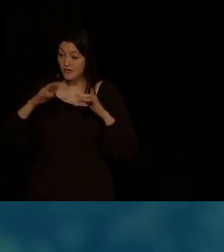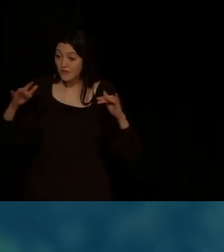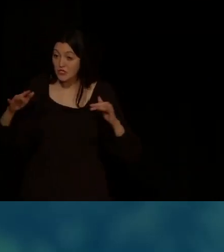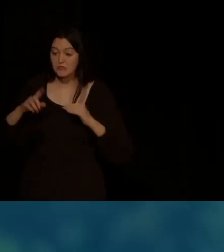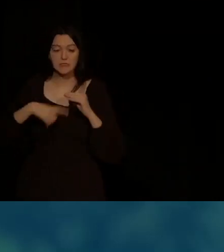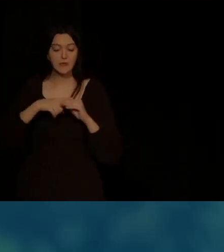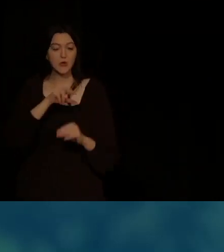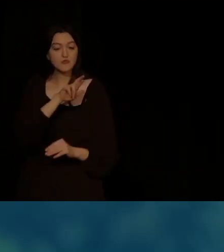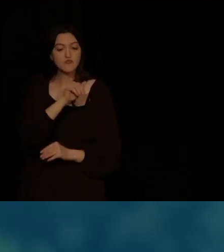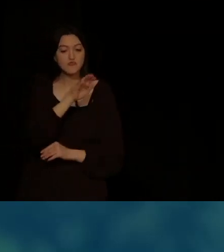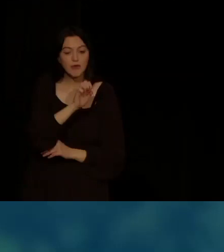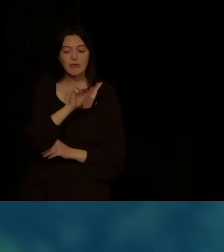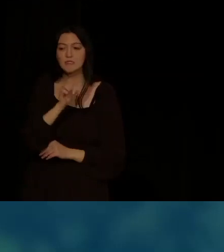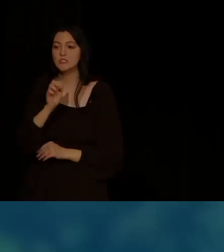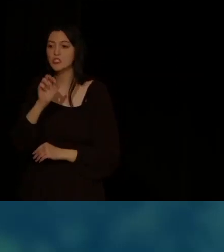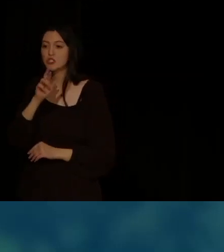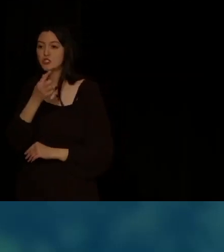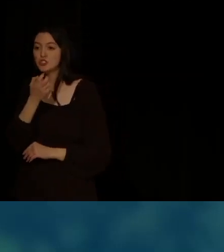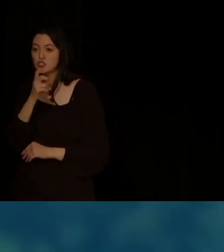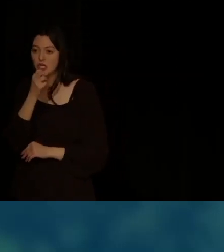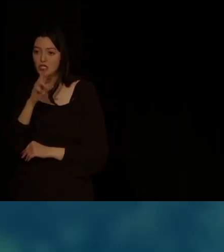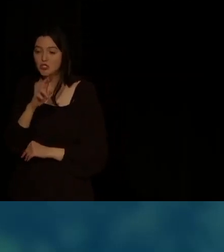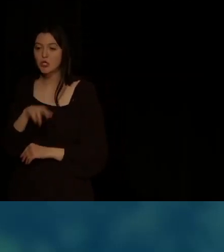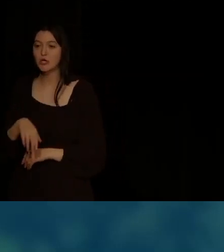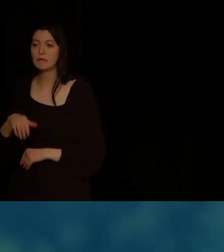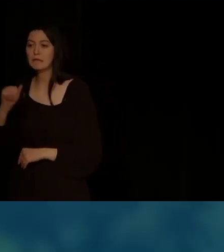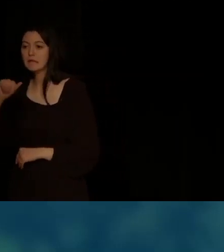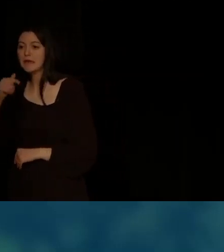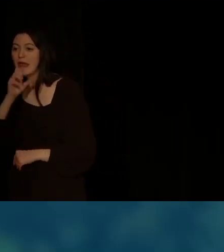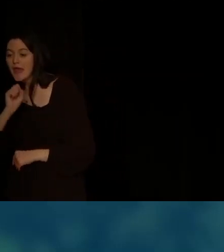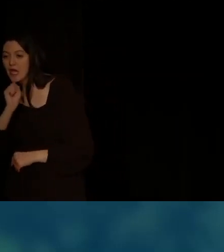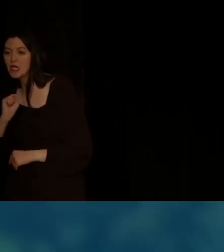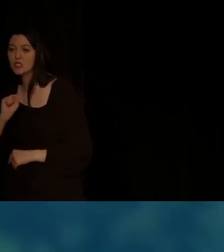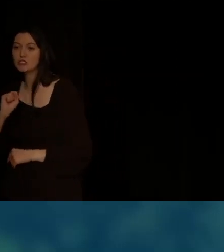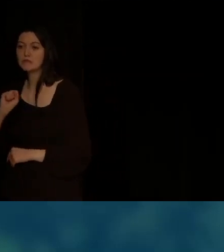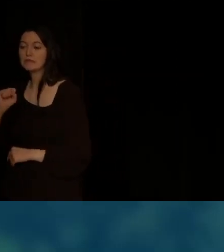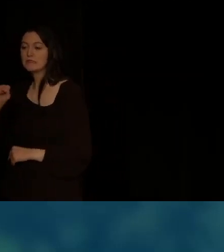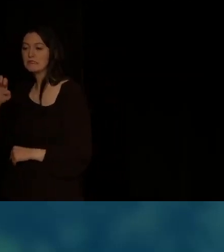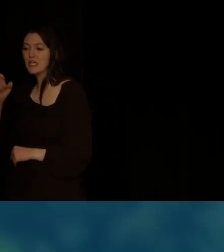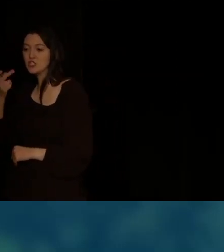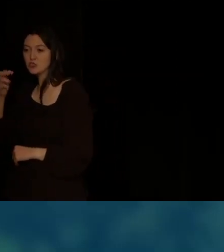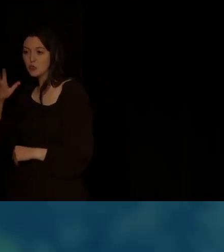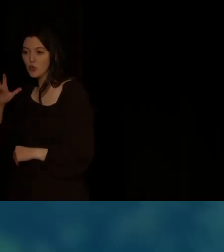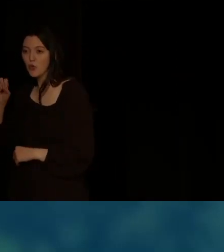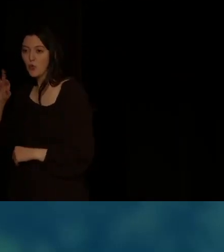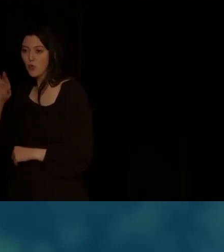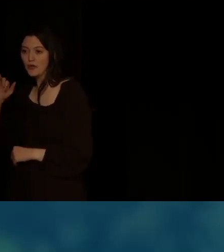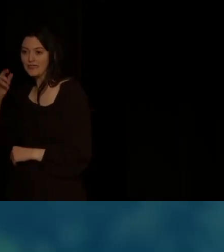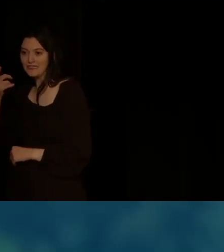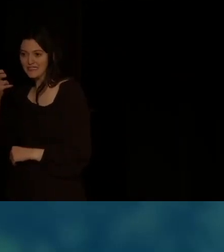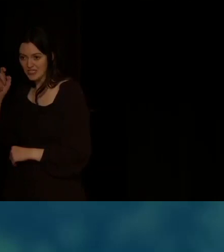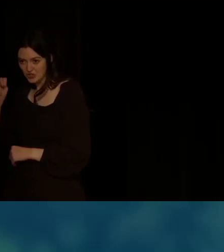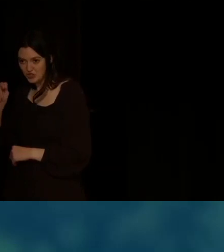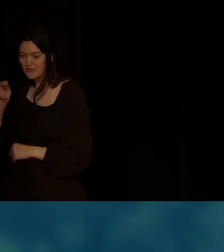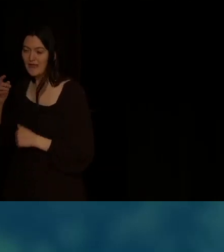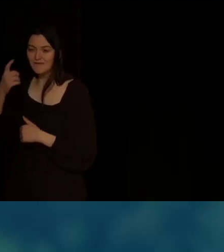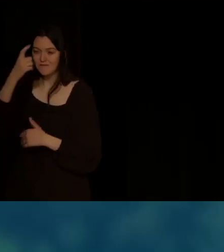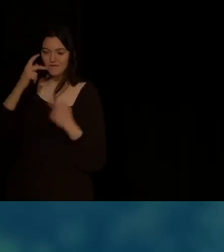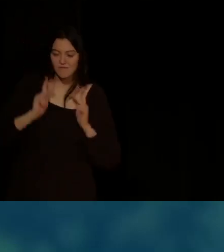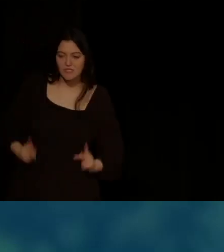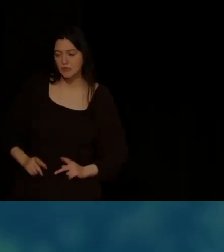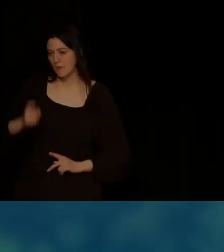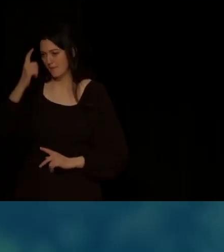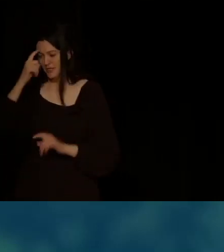race, gender, age, sexual orientation, and physical and mental abilities. But everyone comes